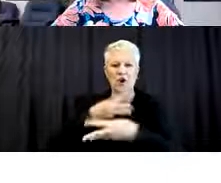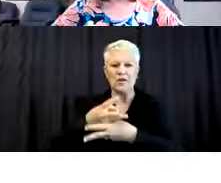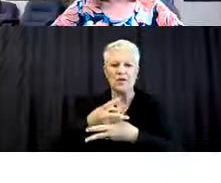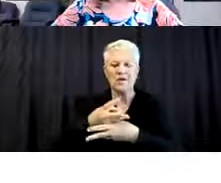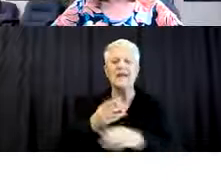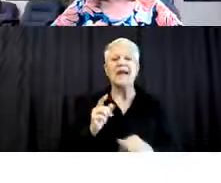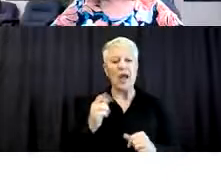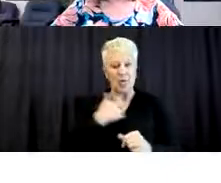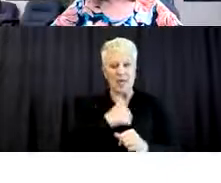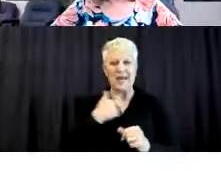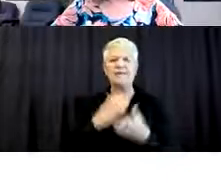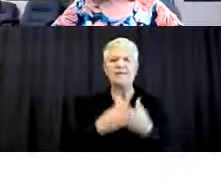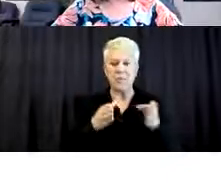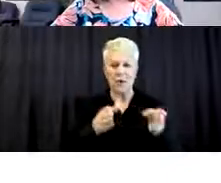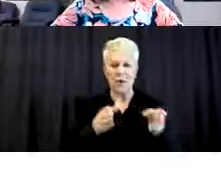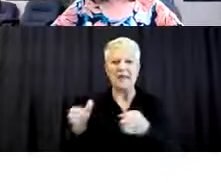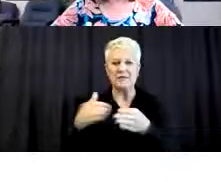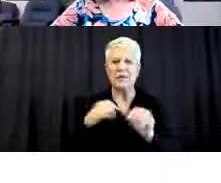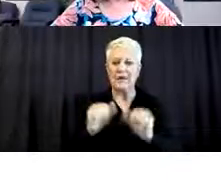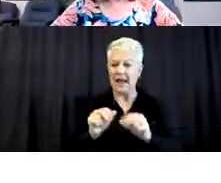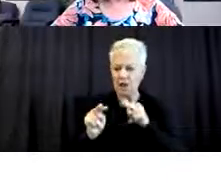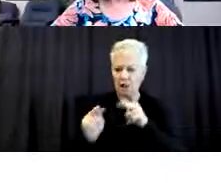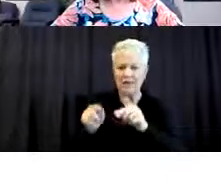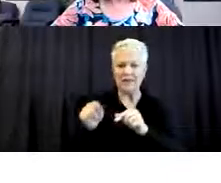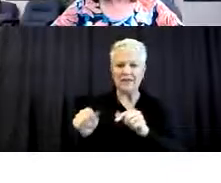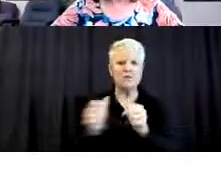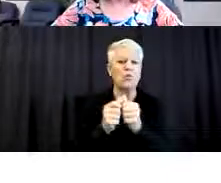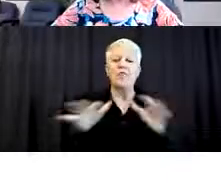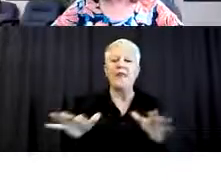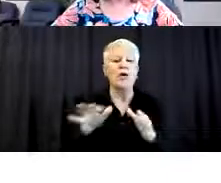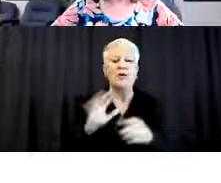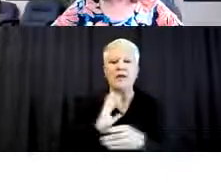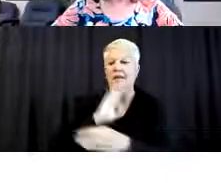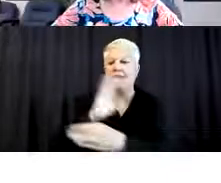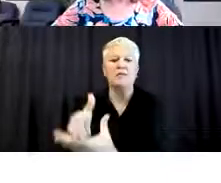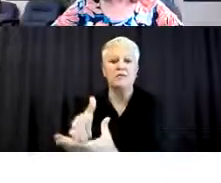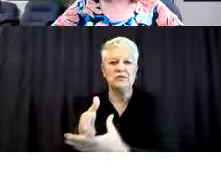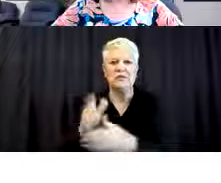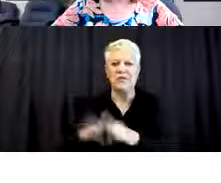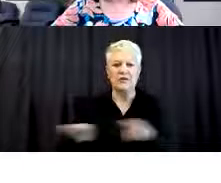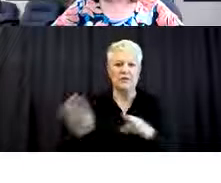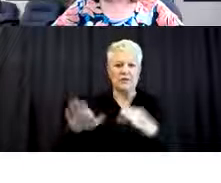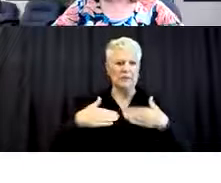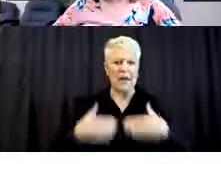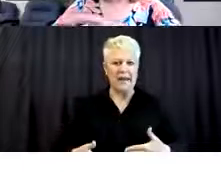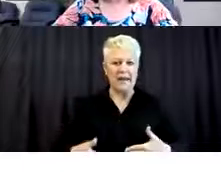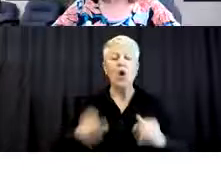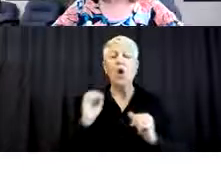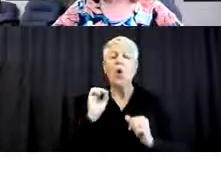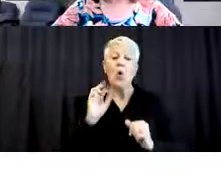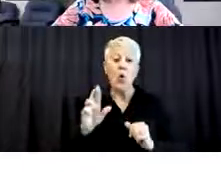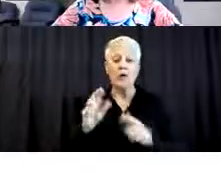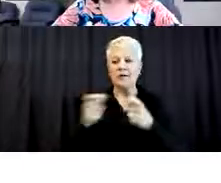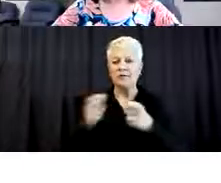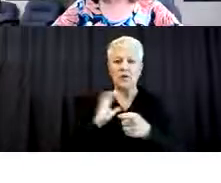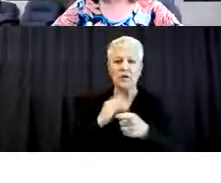are some ways that we can look at this without being intrusive on our children's bodies or controlling